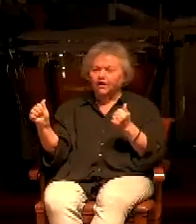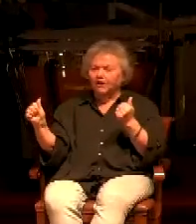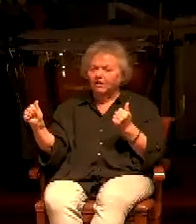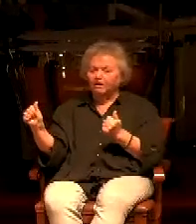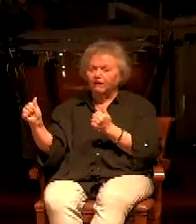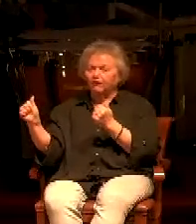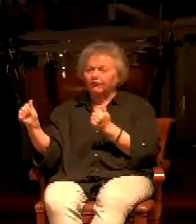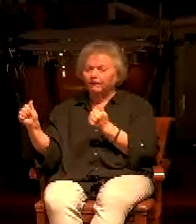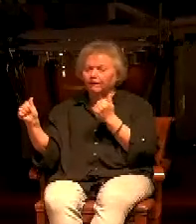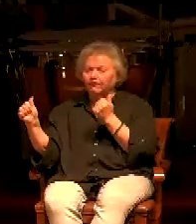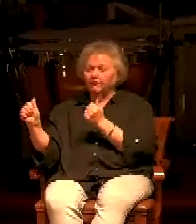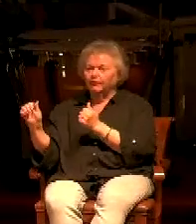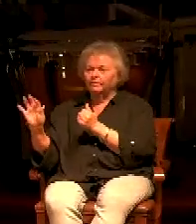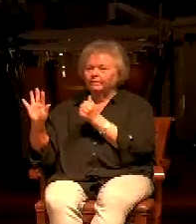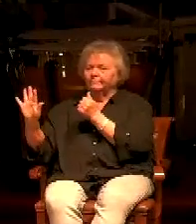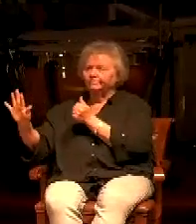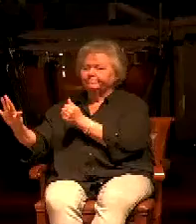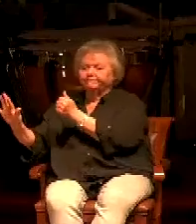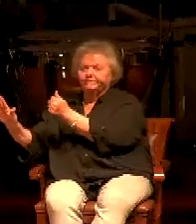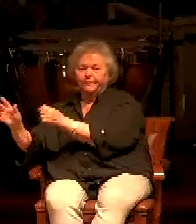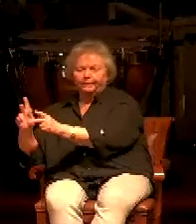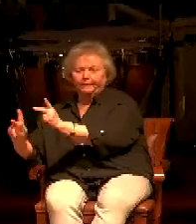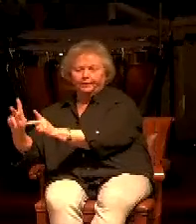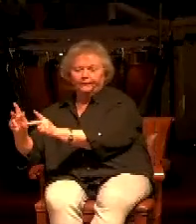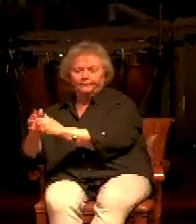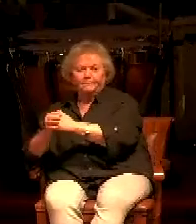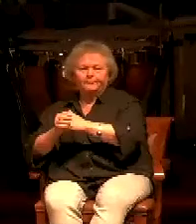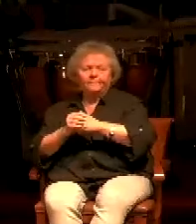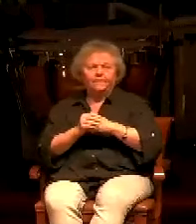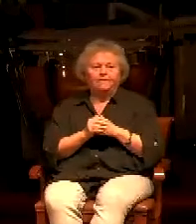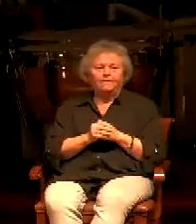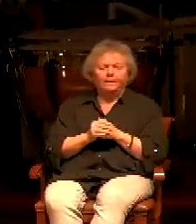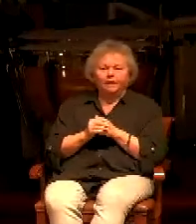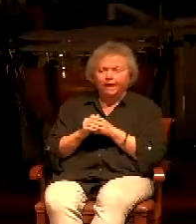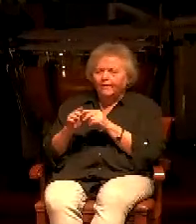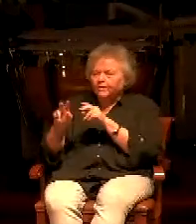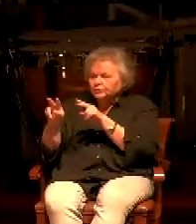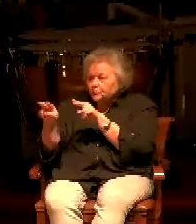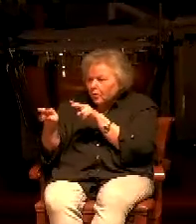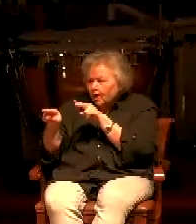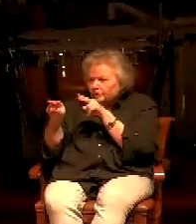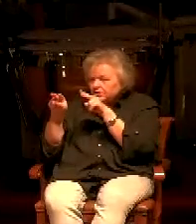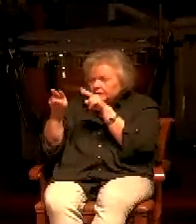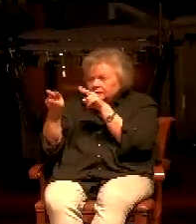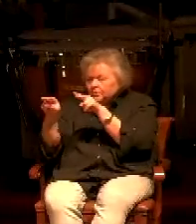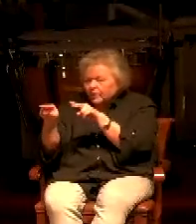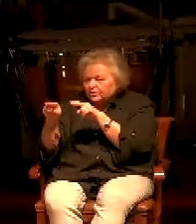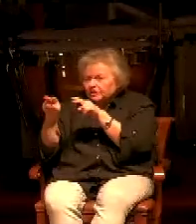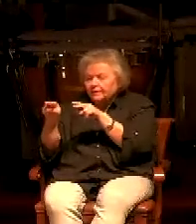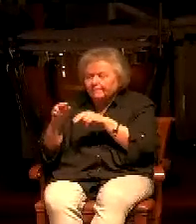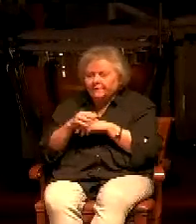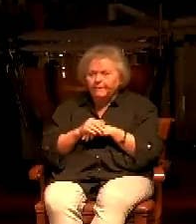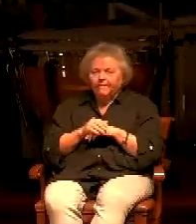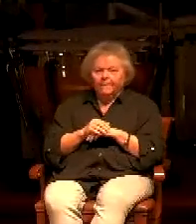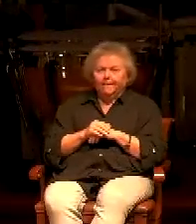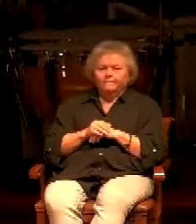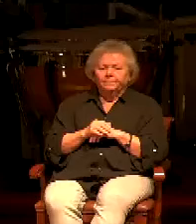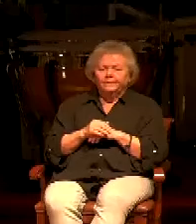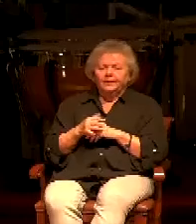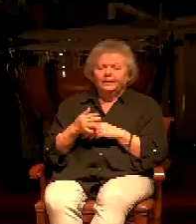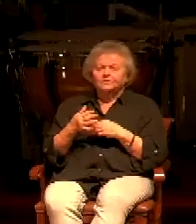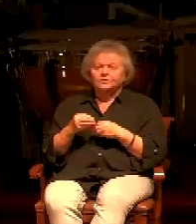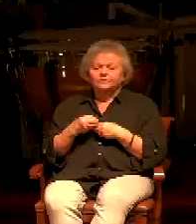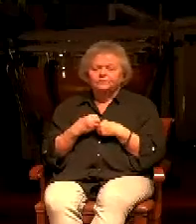distance. They're lurking. They're in the shadows. It's dark. It's early in the morning. The sun is not out. It's a cool spring